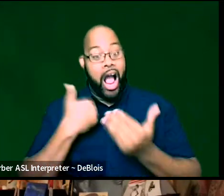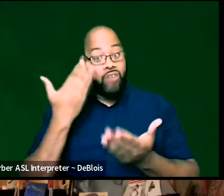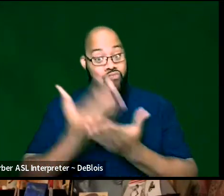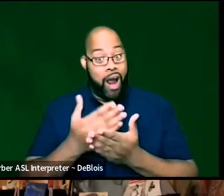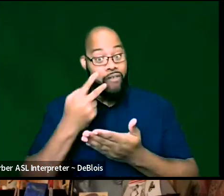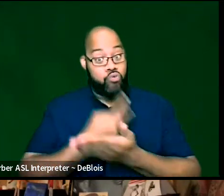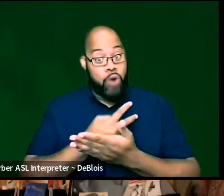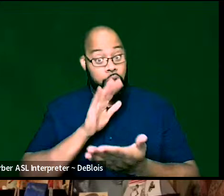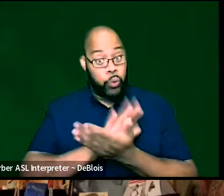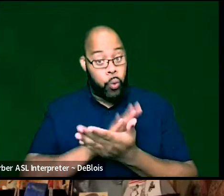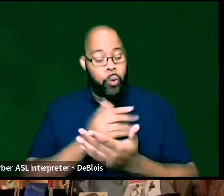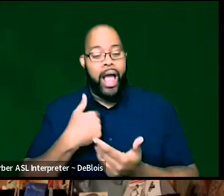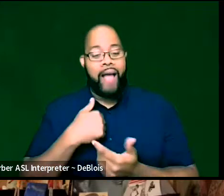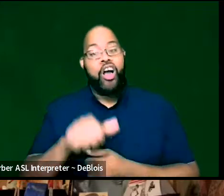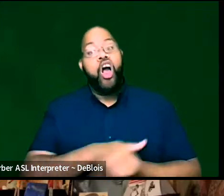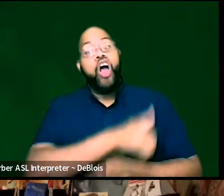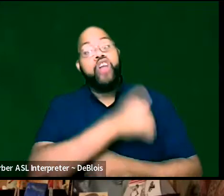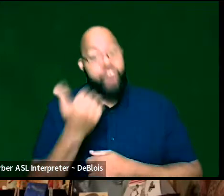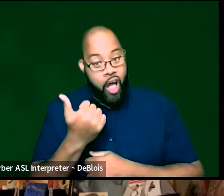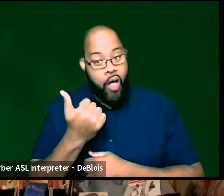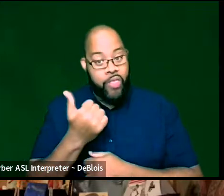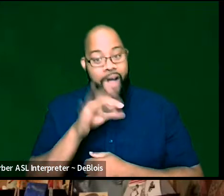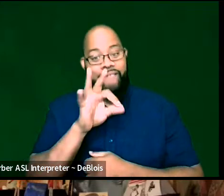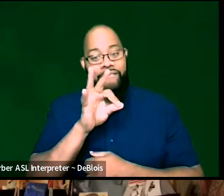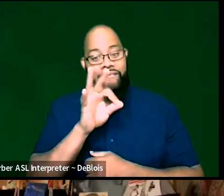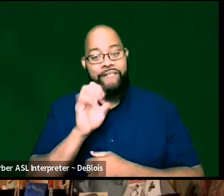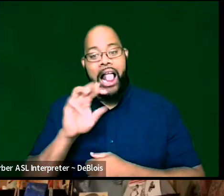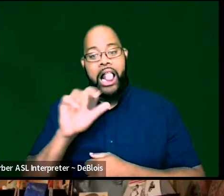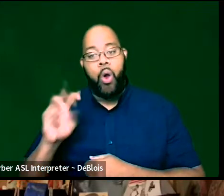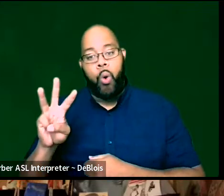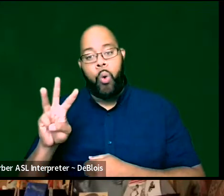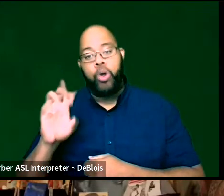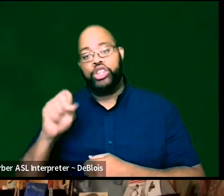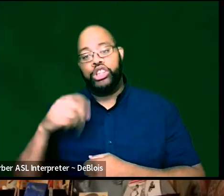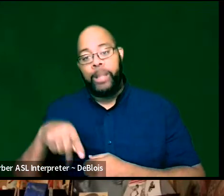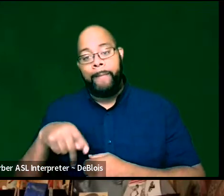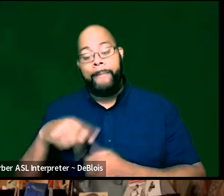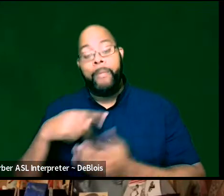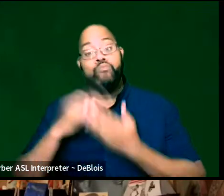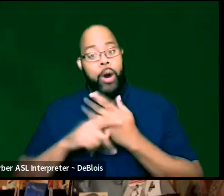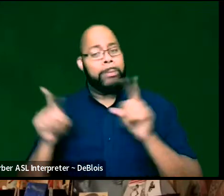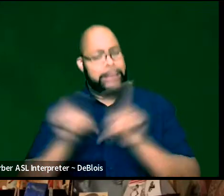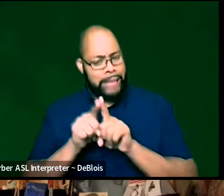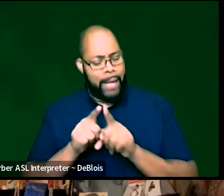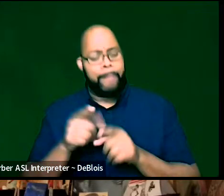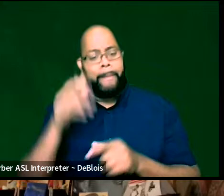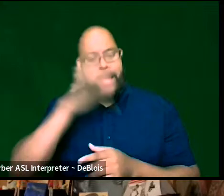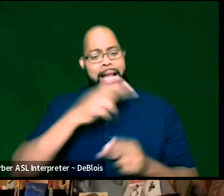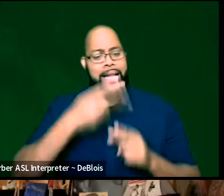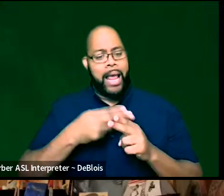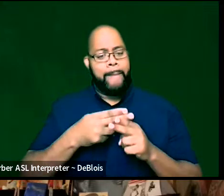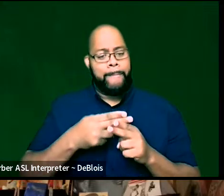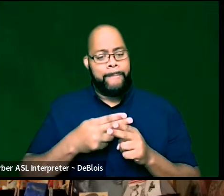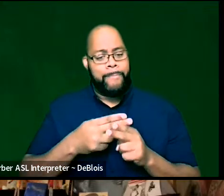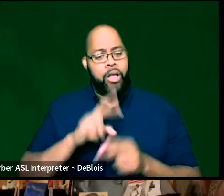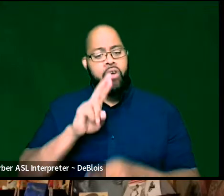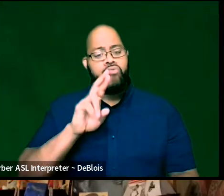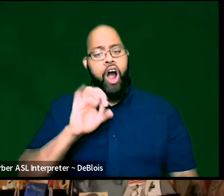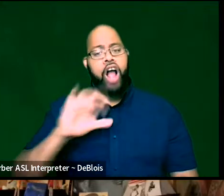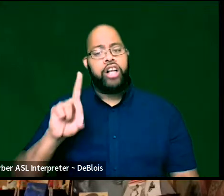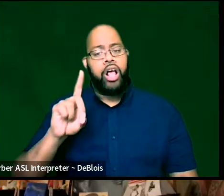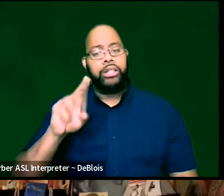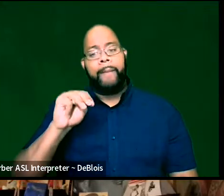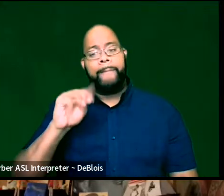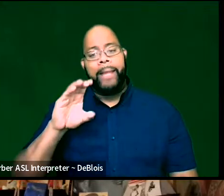graduate school? Well, there was another fellowship program similar to George Washington Carver, a man by the name of Ronald